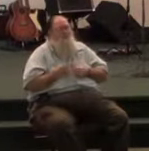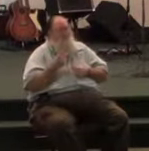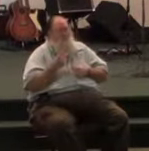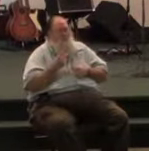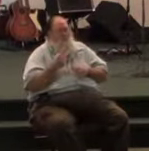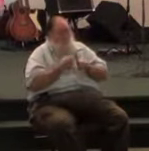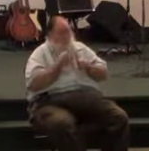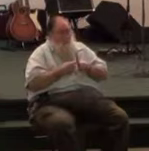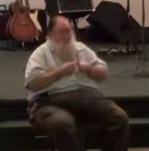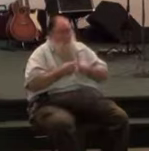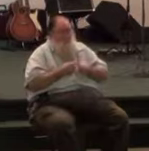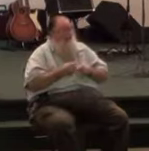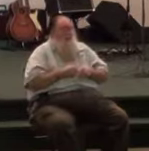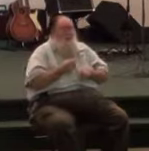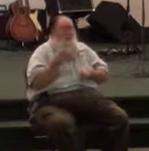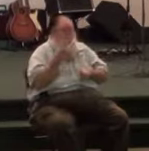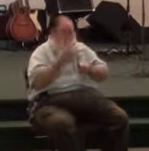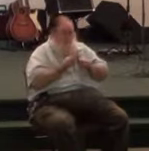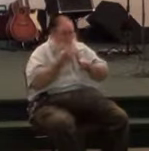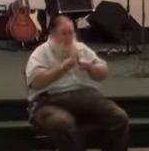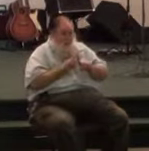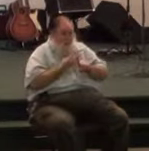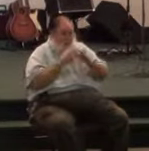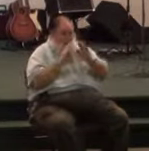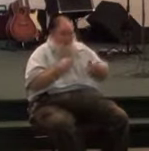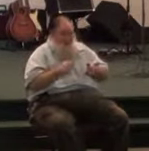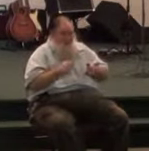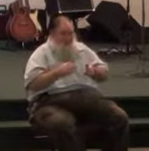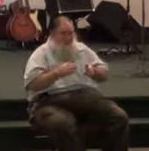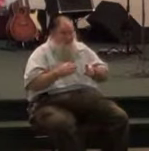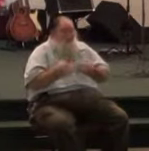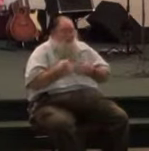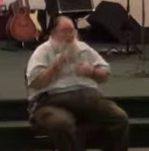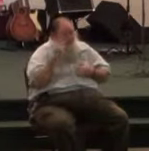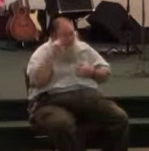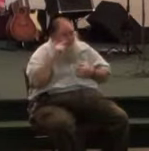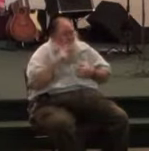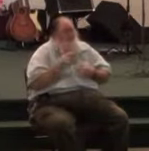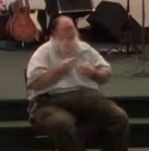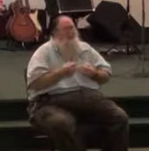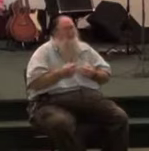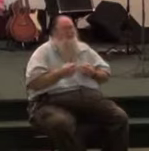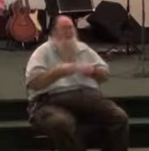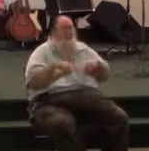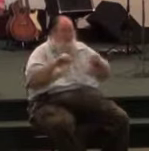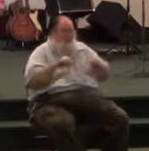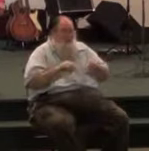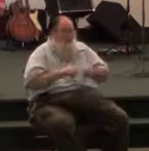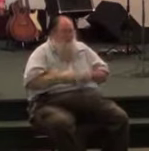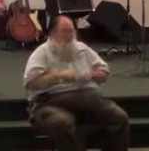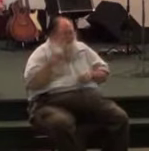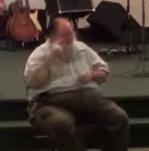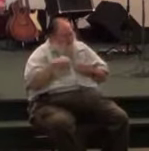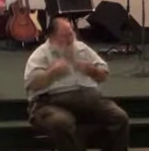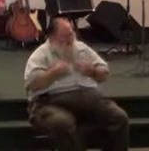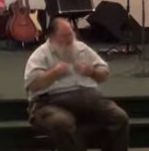he says, how about we buy those two you got for sale and turn them into ministry houses? He said, that's